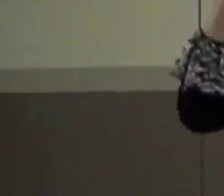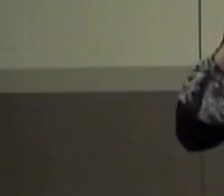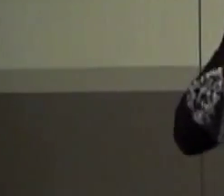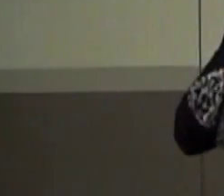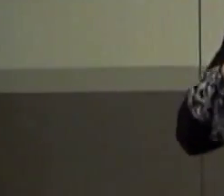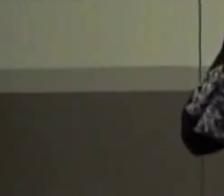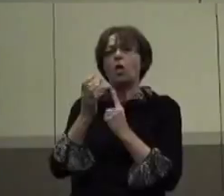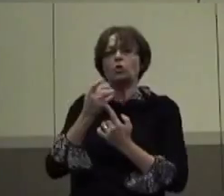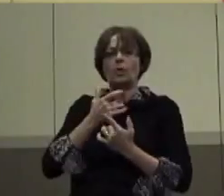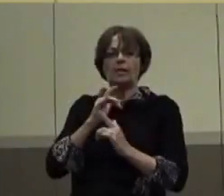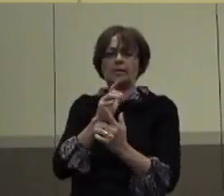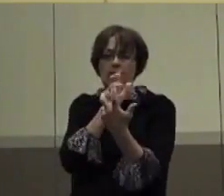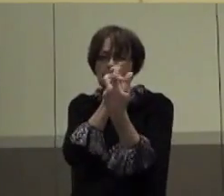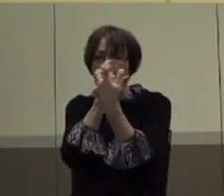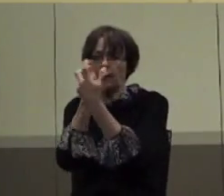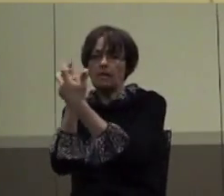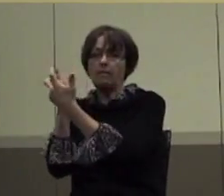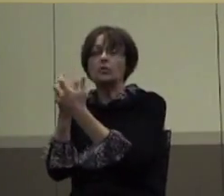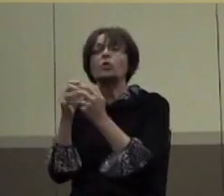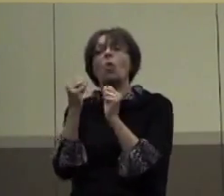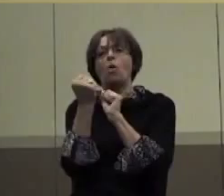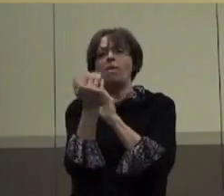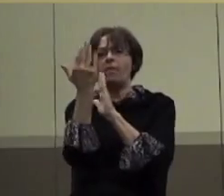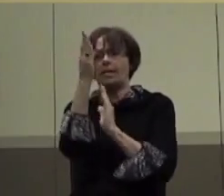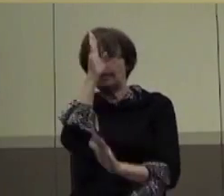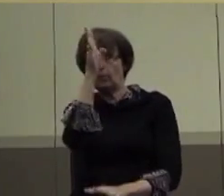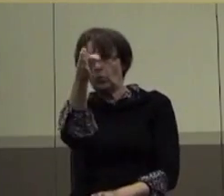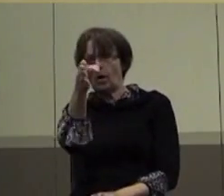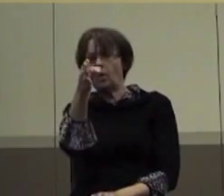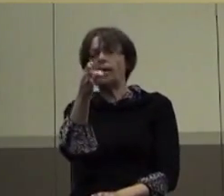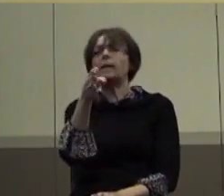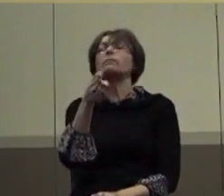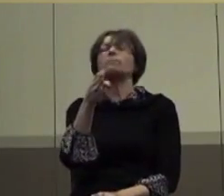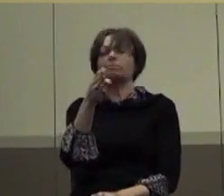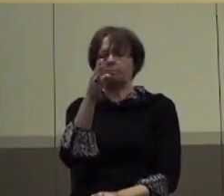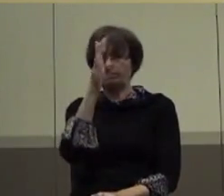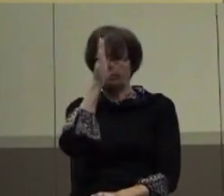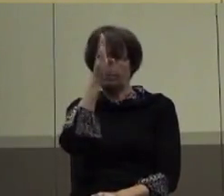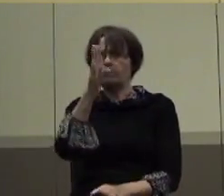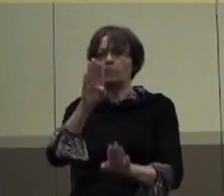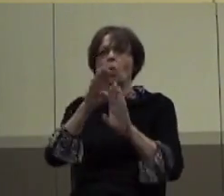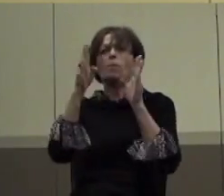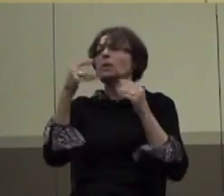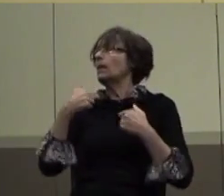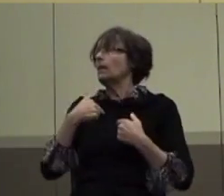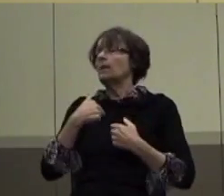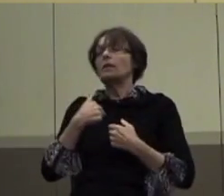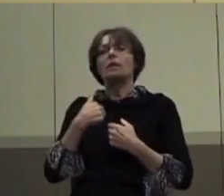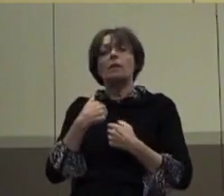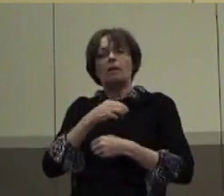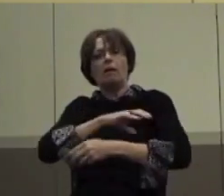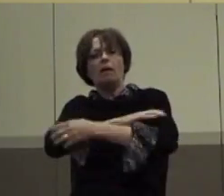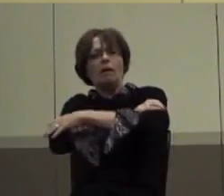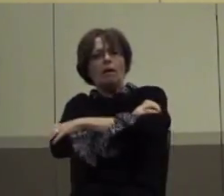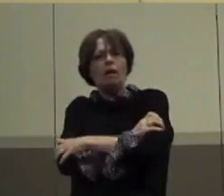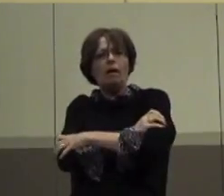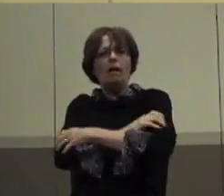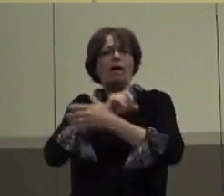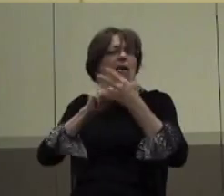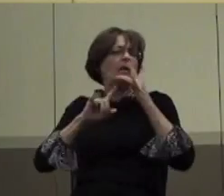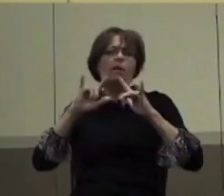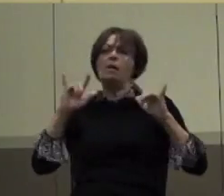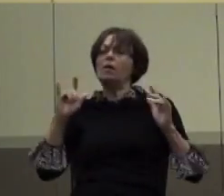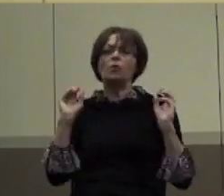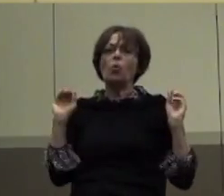Okay? So I want to face the person squarely. I want to maintain an open posture. I don't want to have my arms crossed and be all locked up and all this kind of